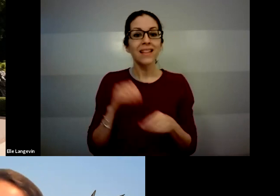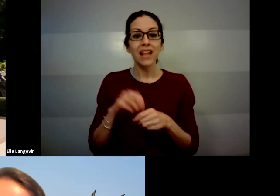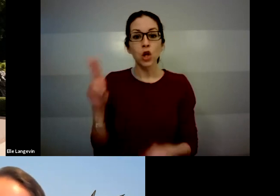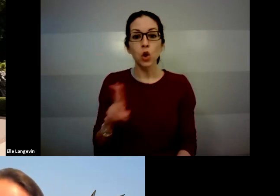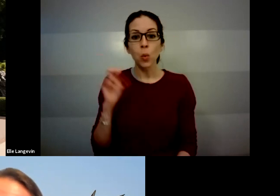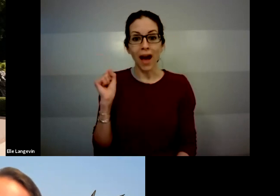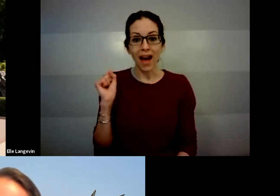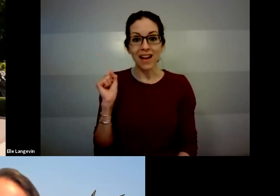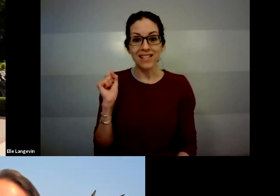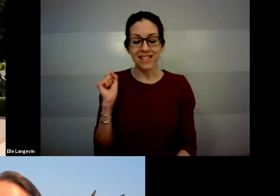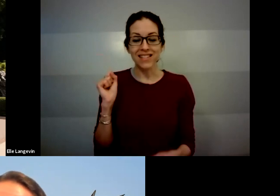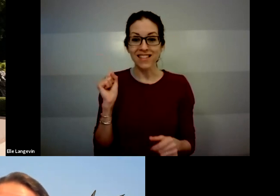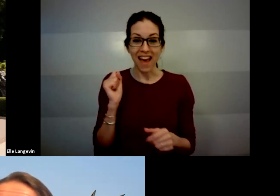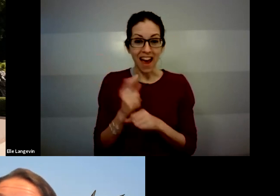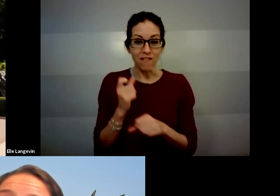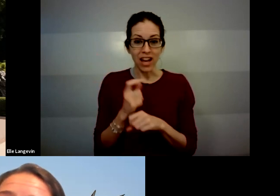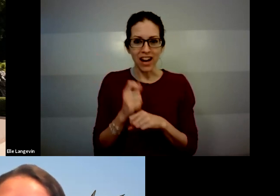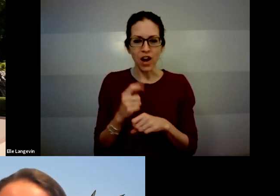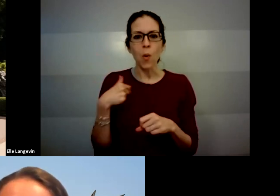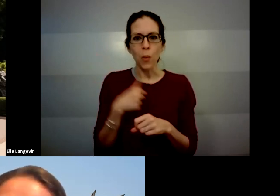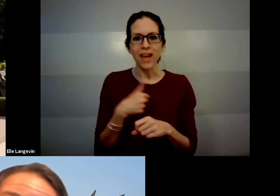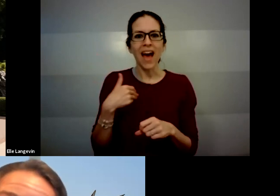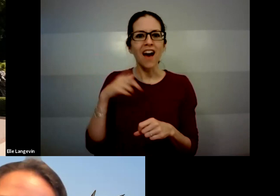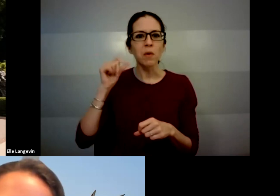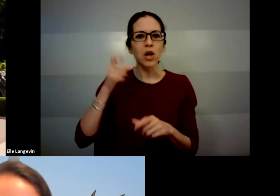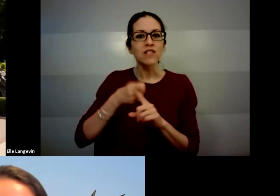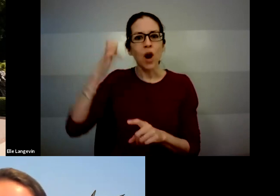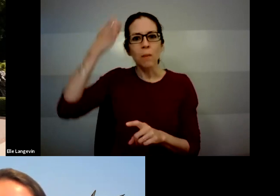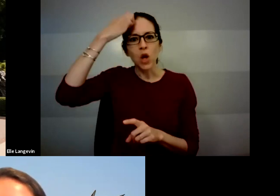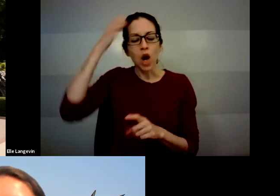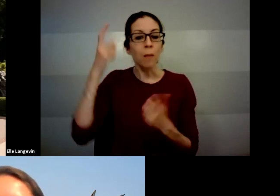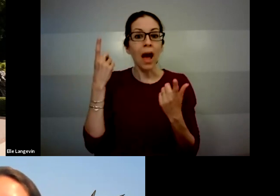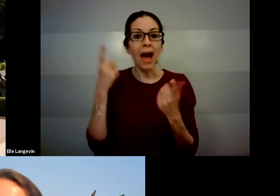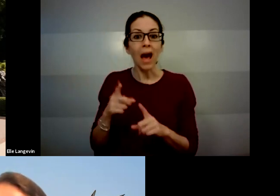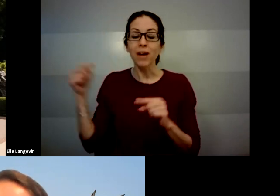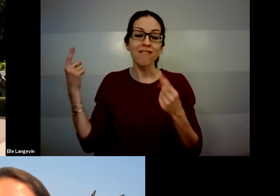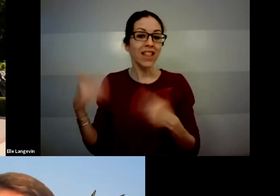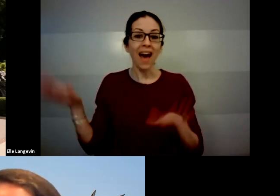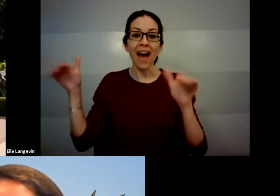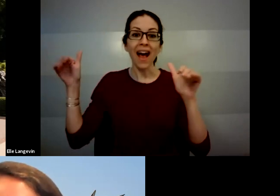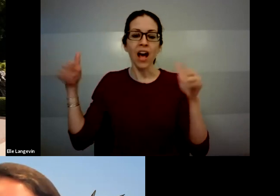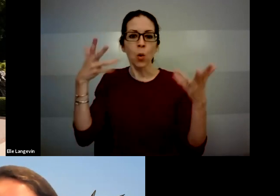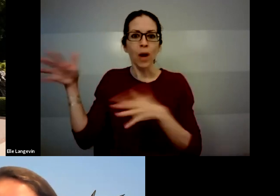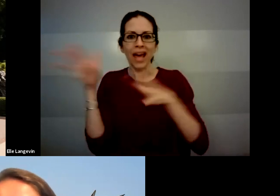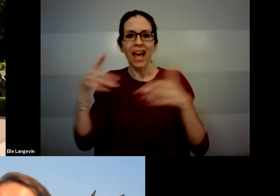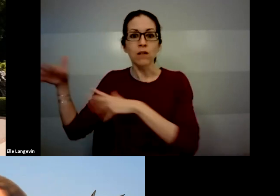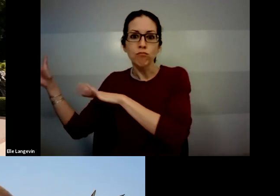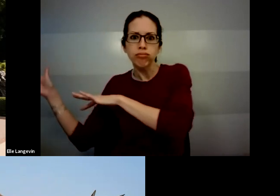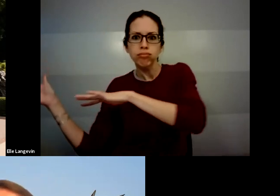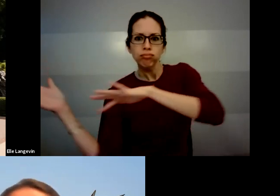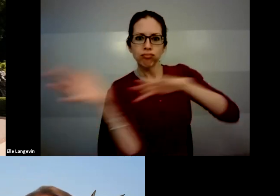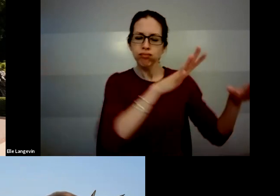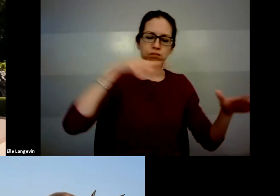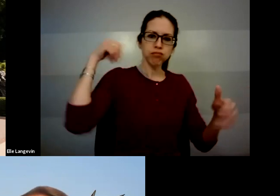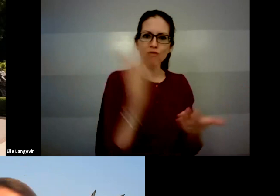year we get birds from Europe that kind of blow across the ocean or get lost. So there aren't typically migration pathways